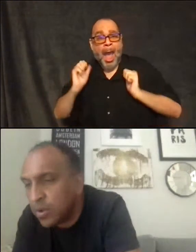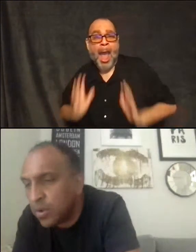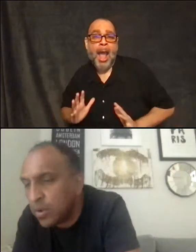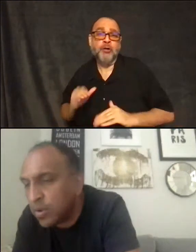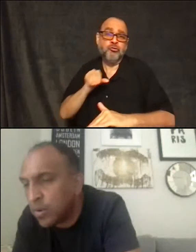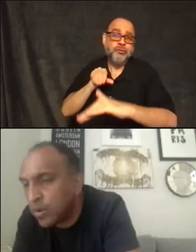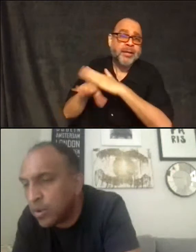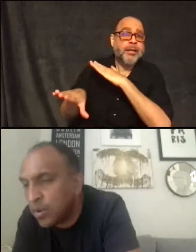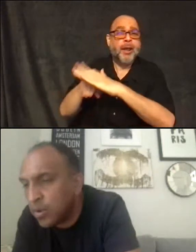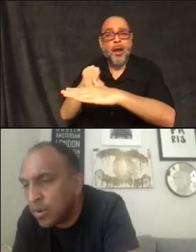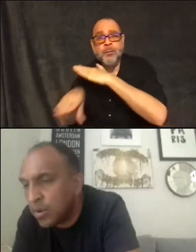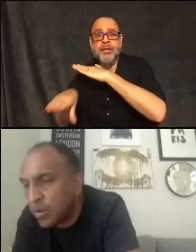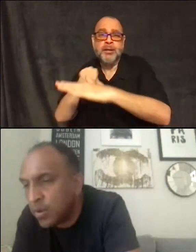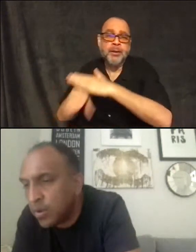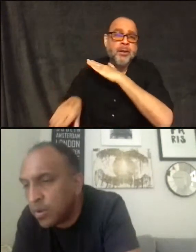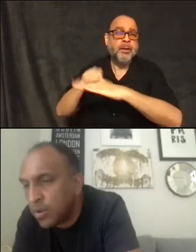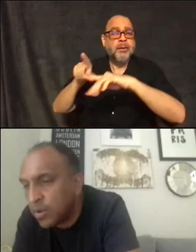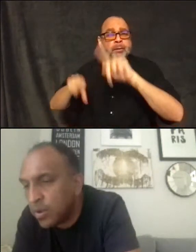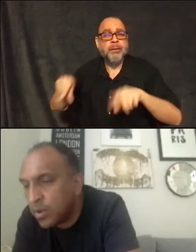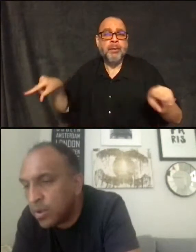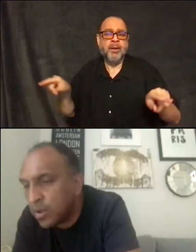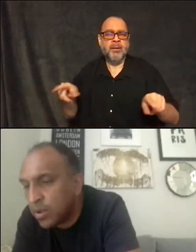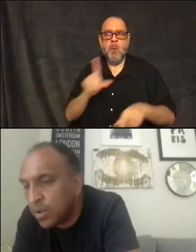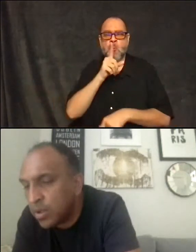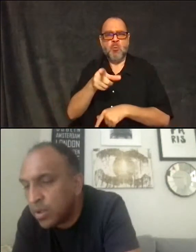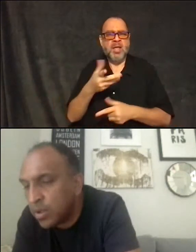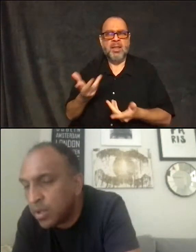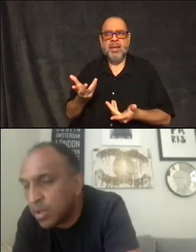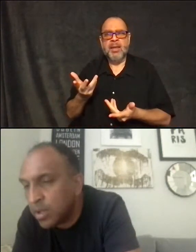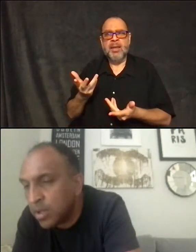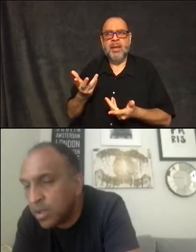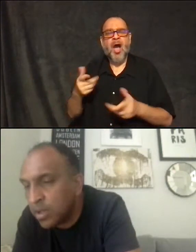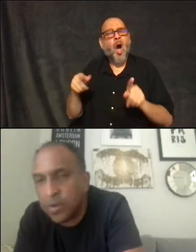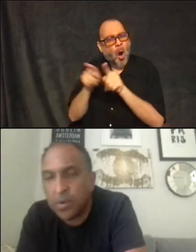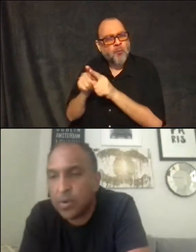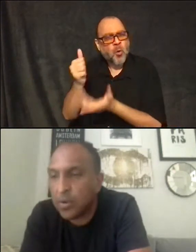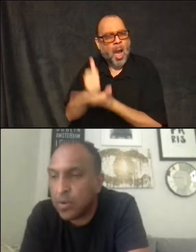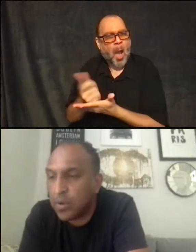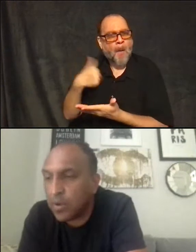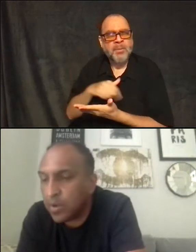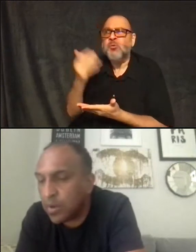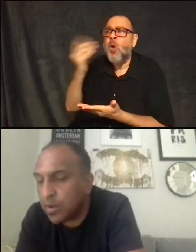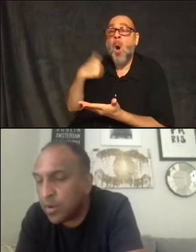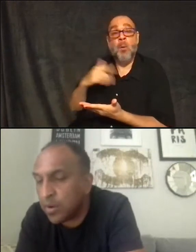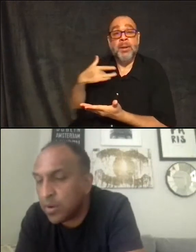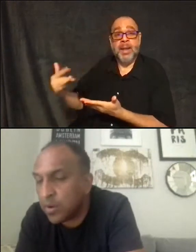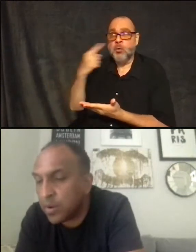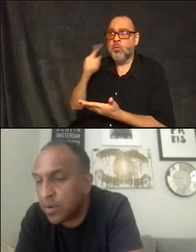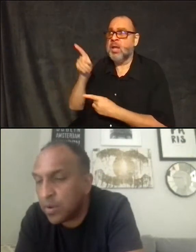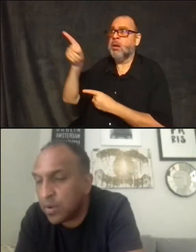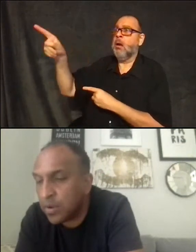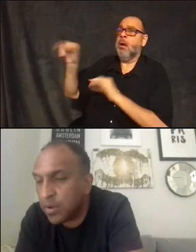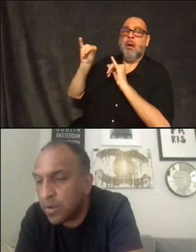know it helps normalize the individuals that you would normally just see